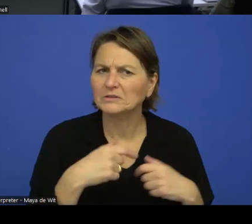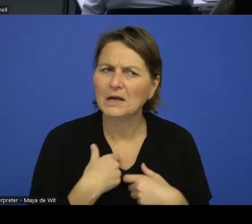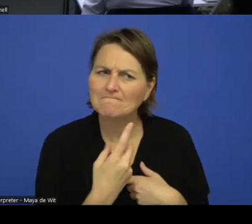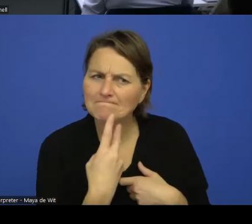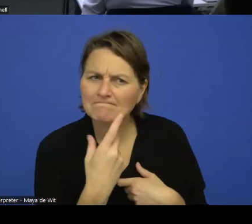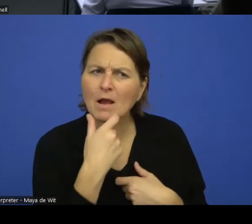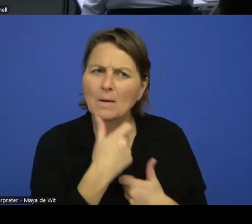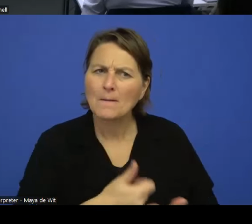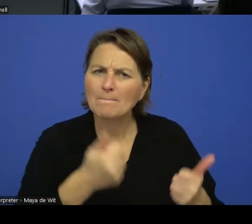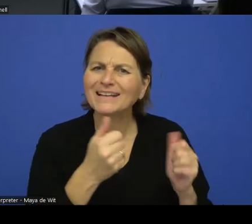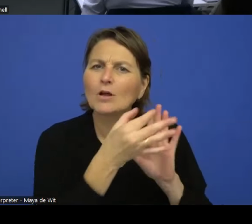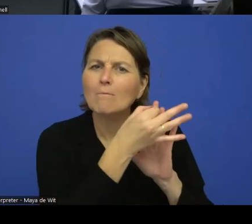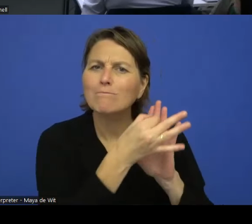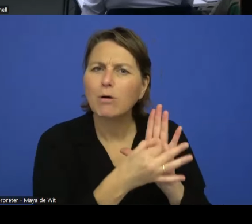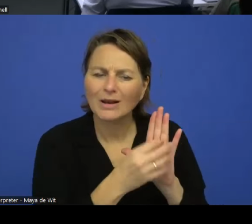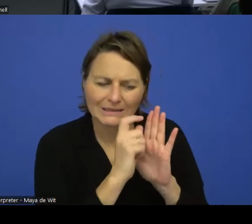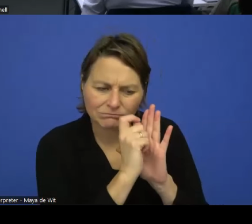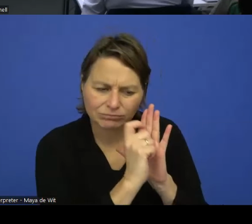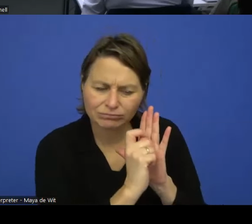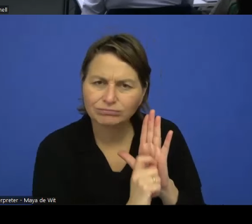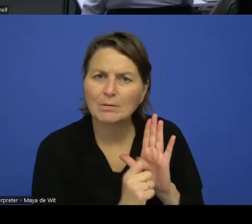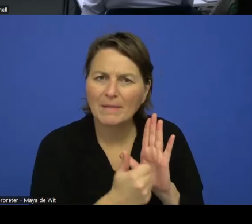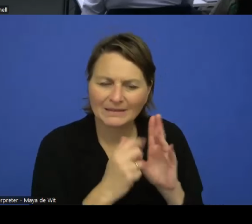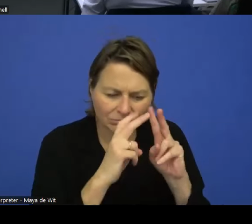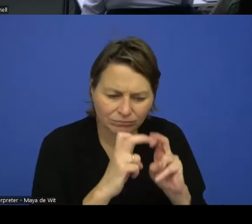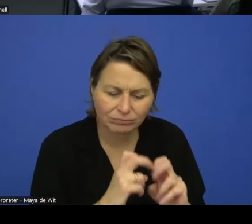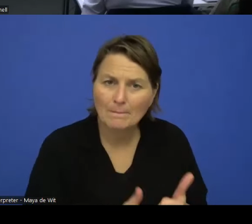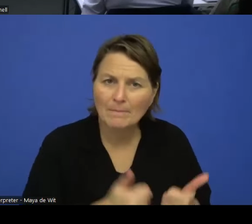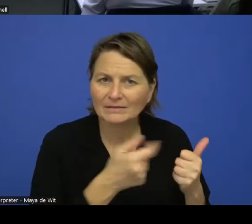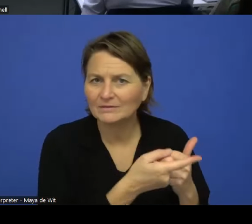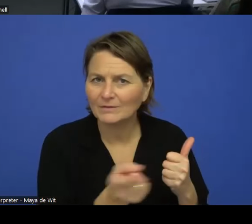studies, understanding how things pull together. But I think there's also,